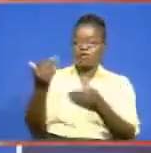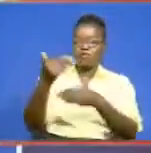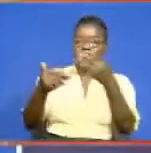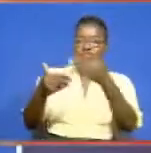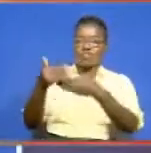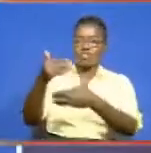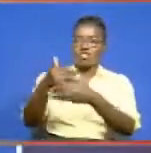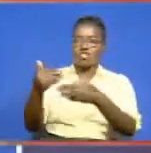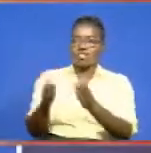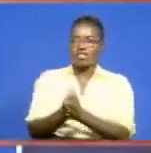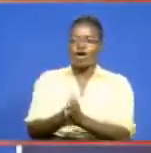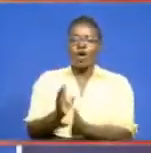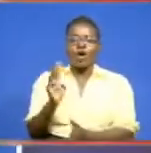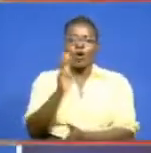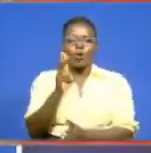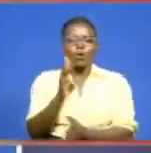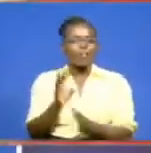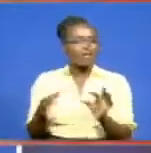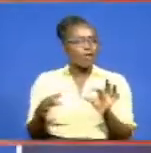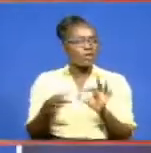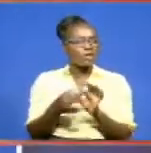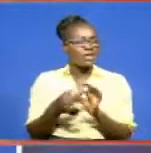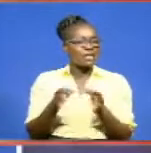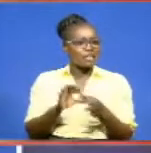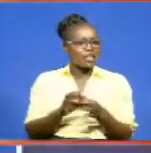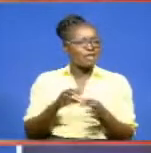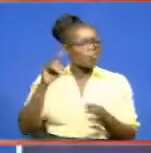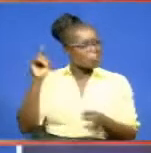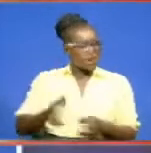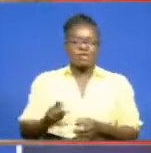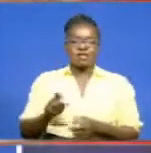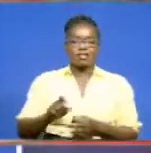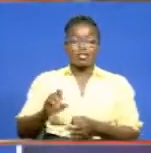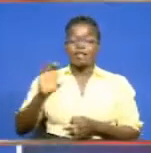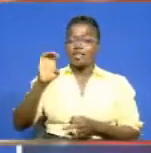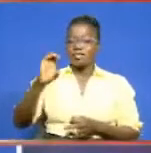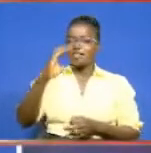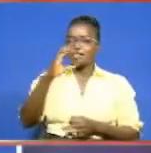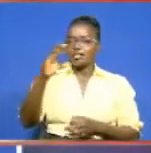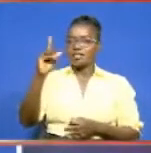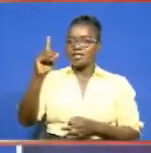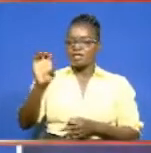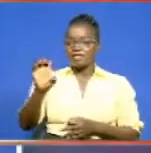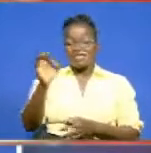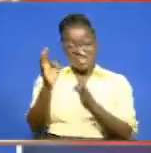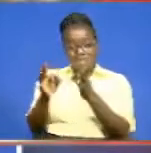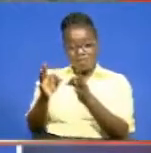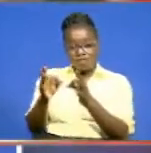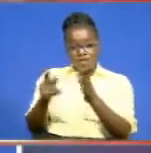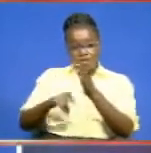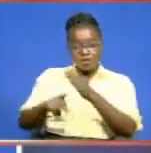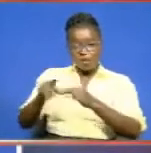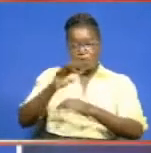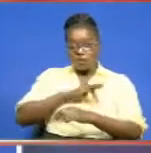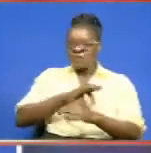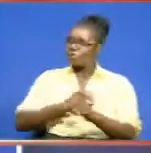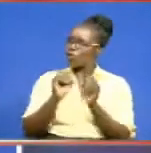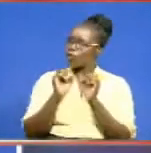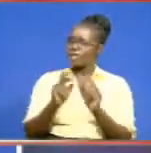infrastructure. Water must be connected to our ECDs. Hata kama primary school ita benefit ni